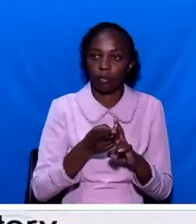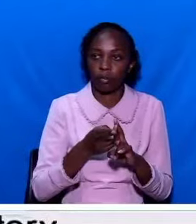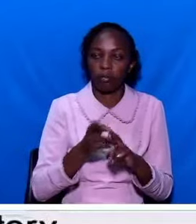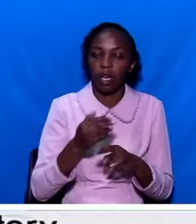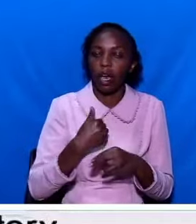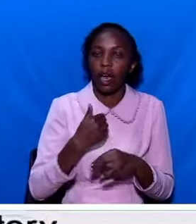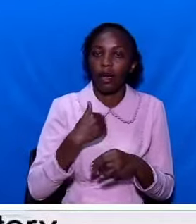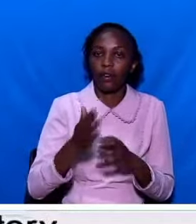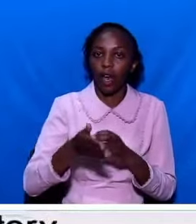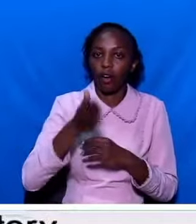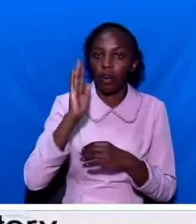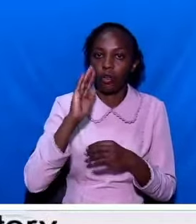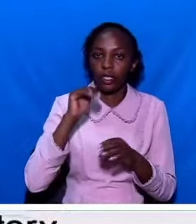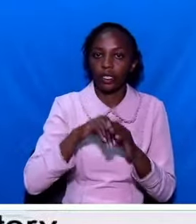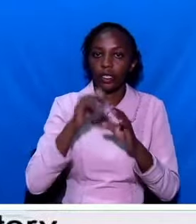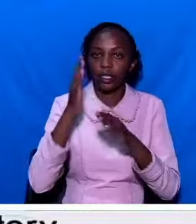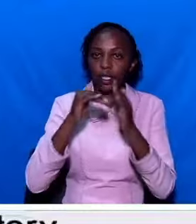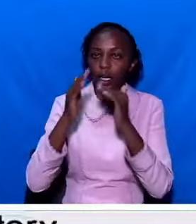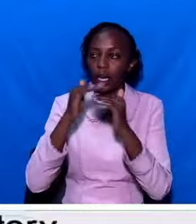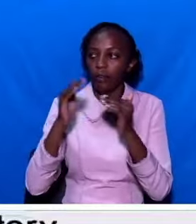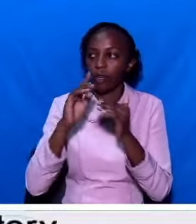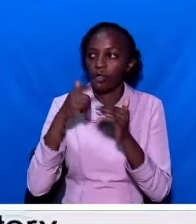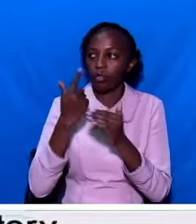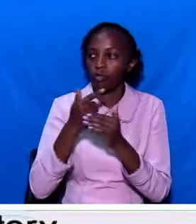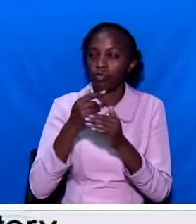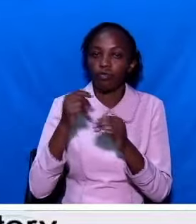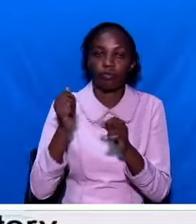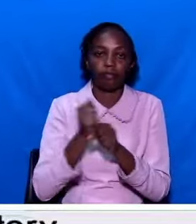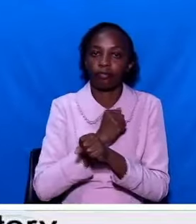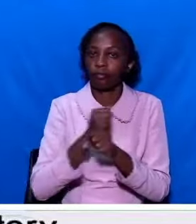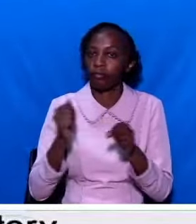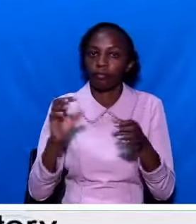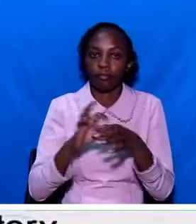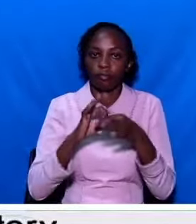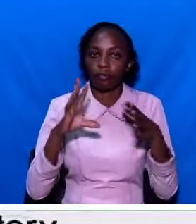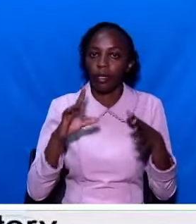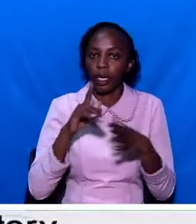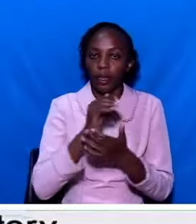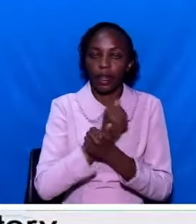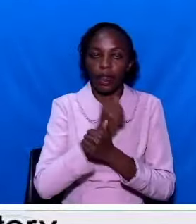heaven who has never broken that love.